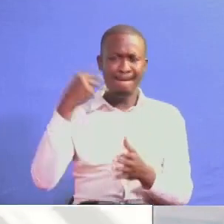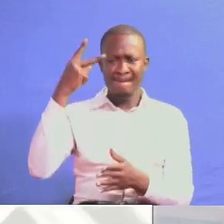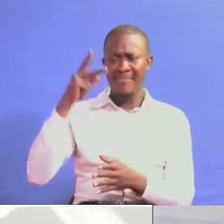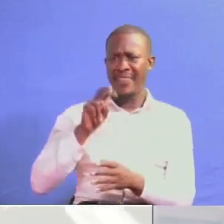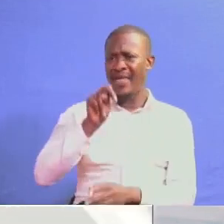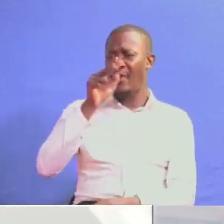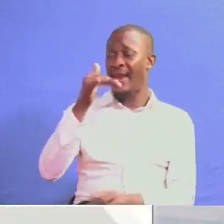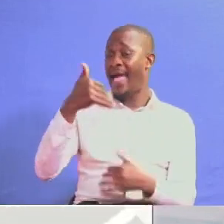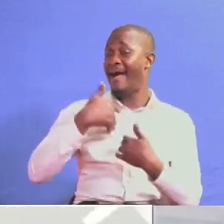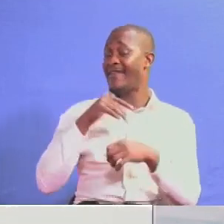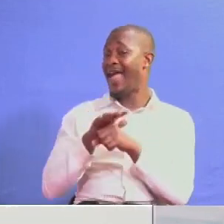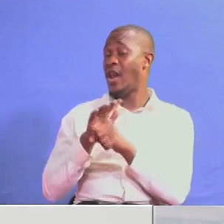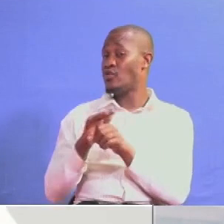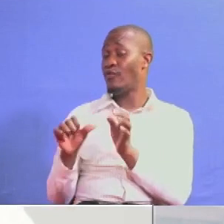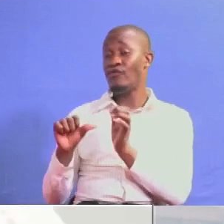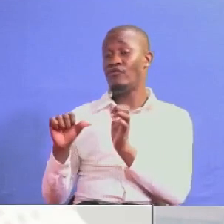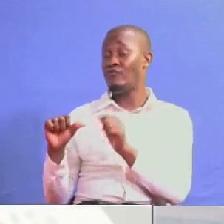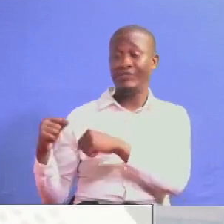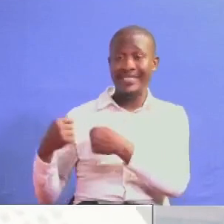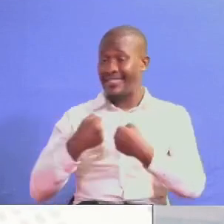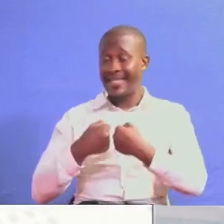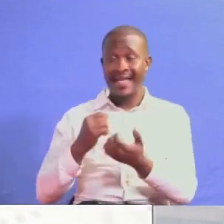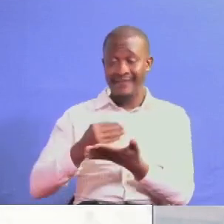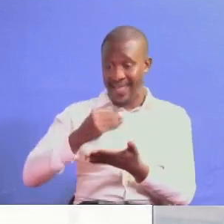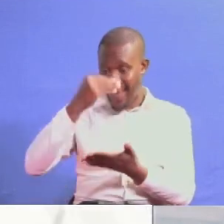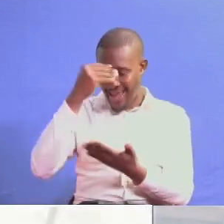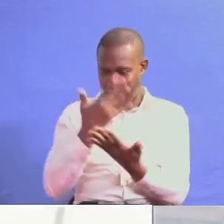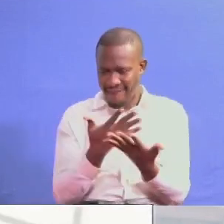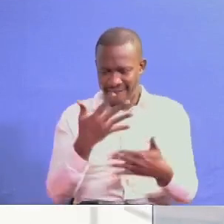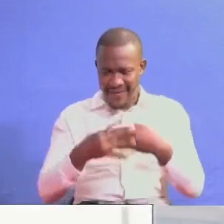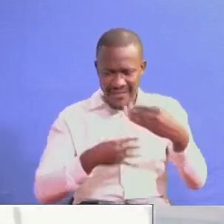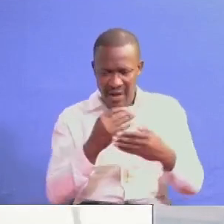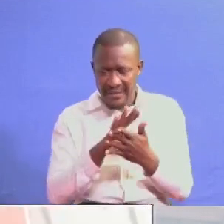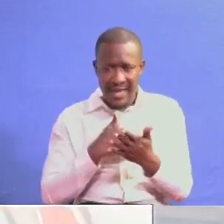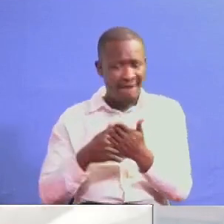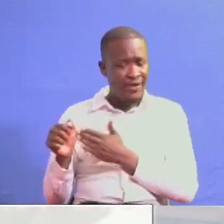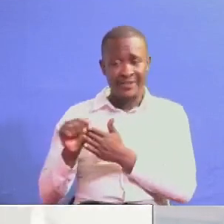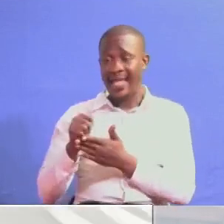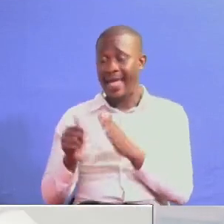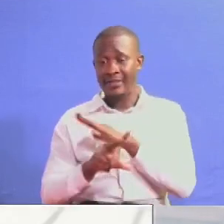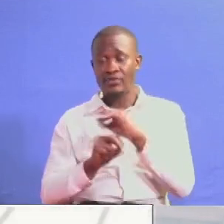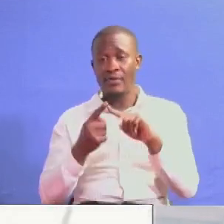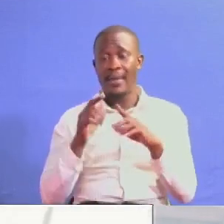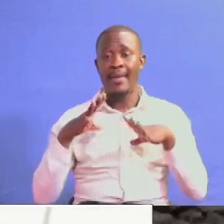School is facing a number of setbacks after learning materials were destroyed by floods and others stolen by